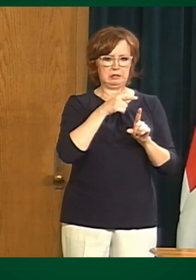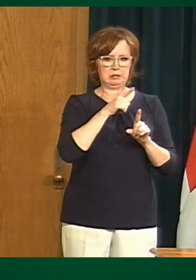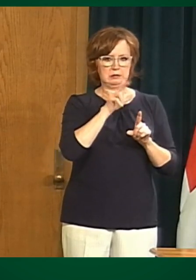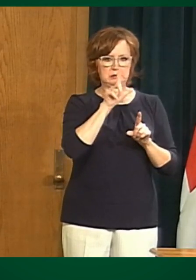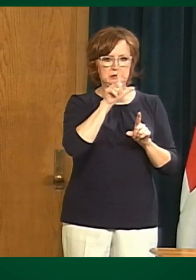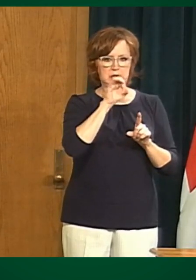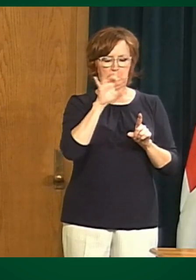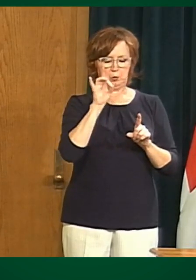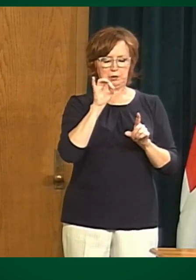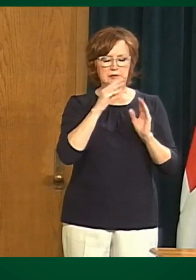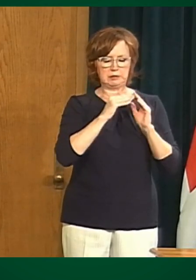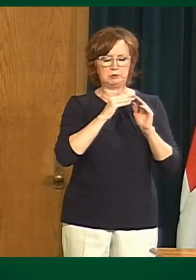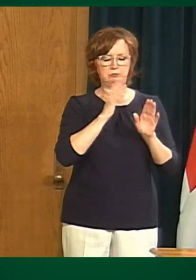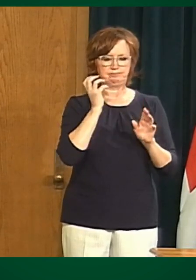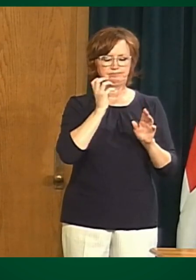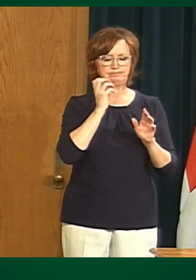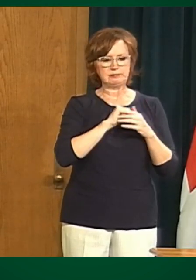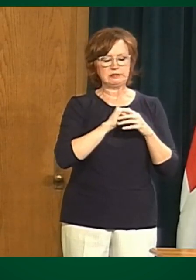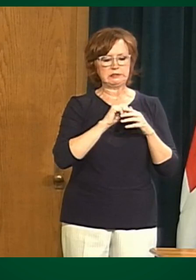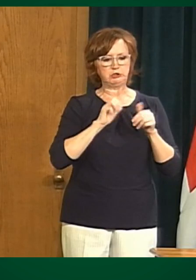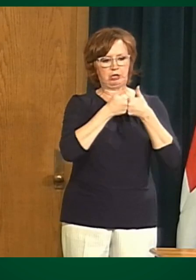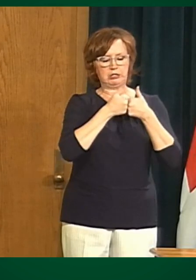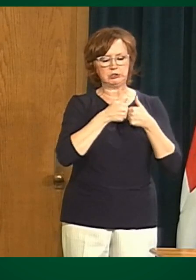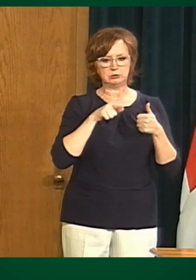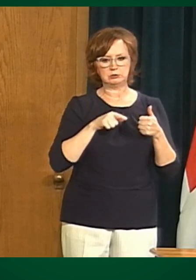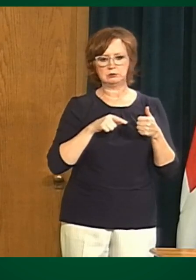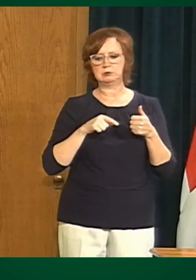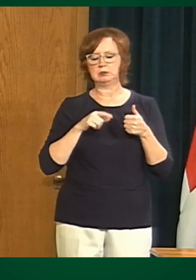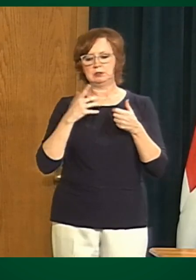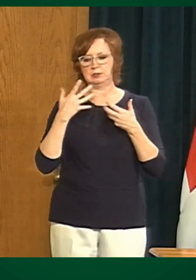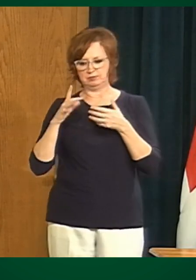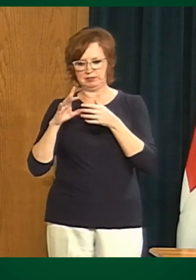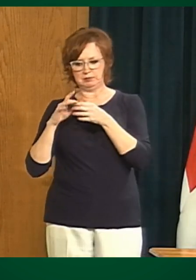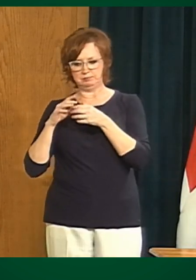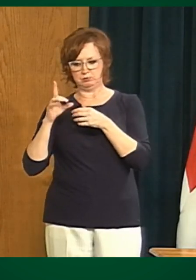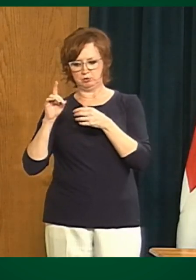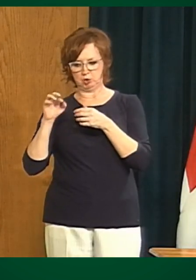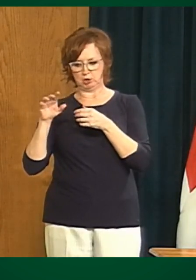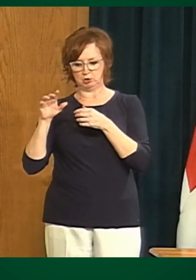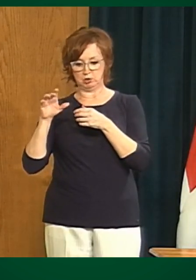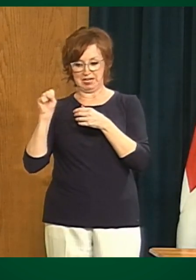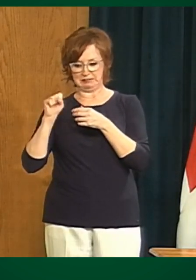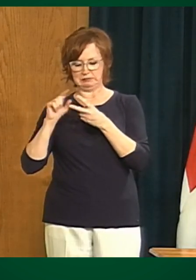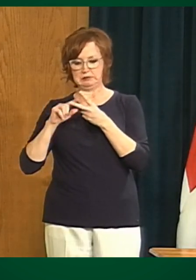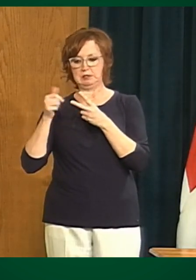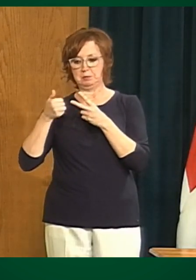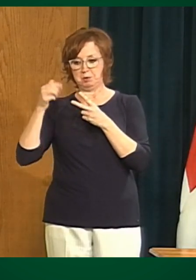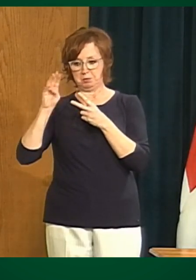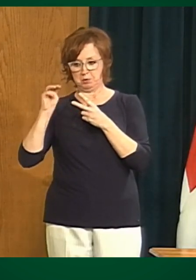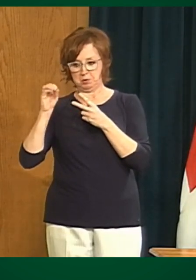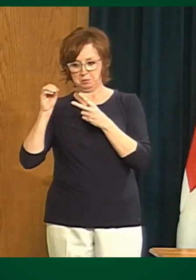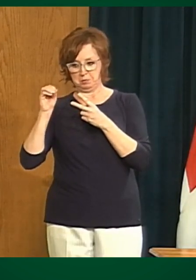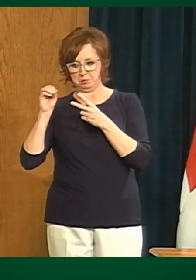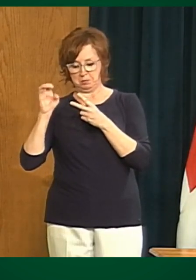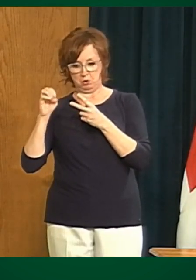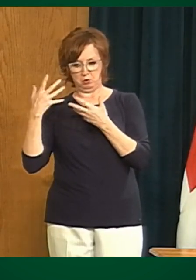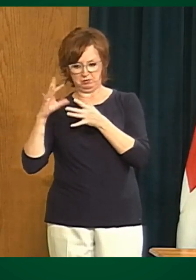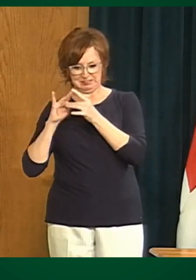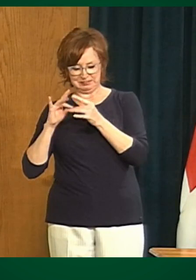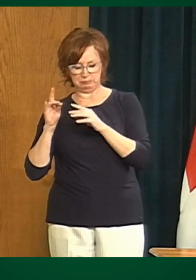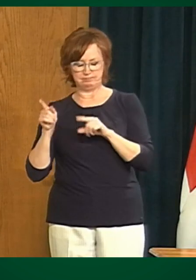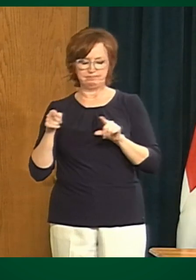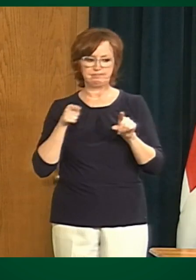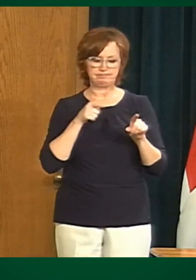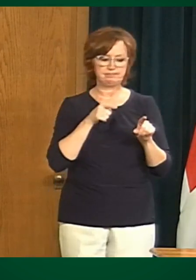the Premier and also by Dr. Shahab. A challenging situation